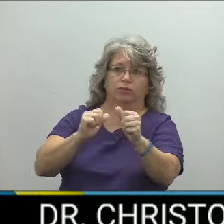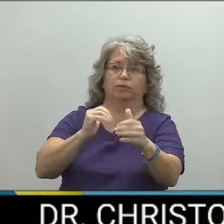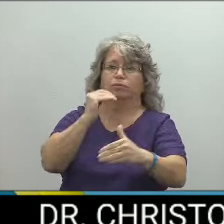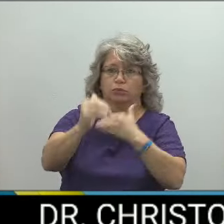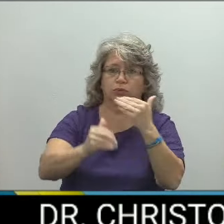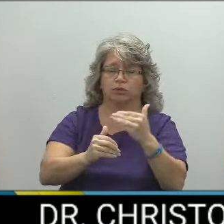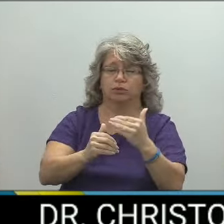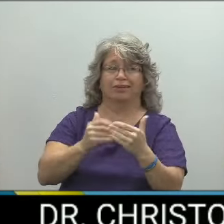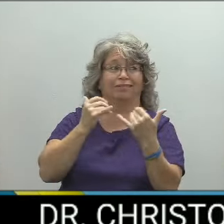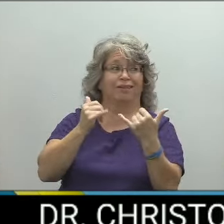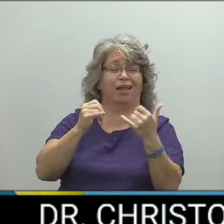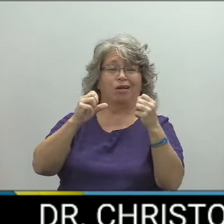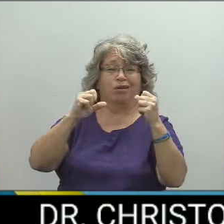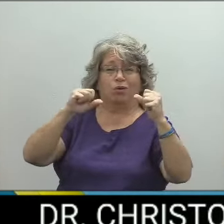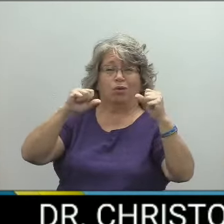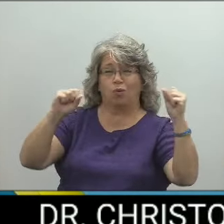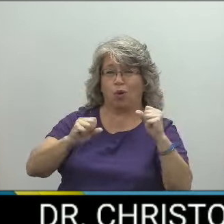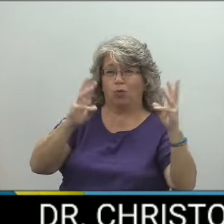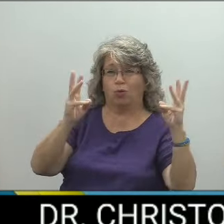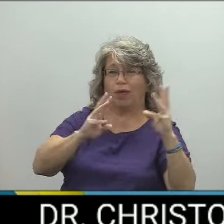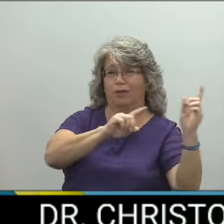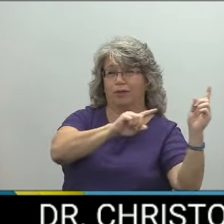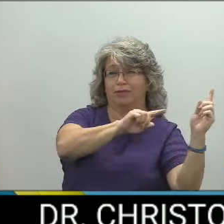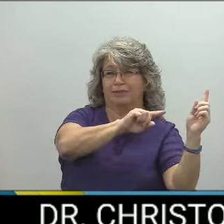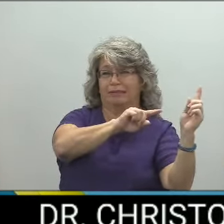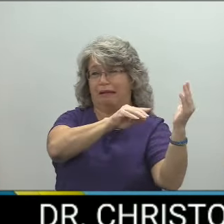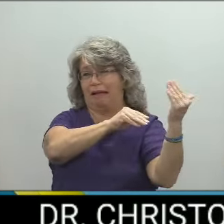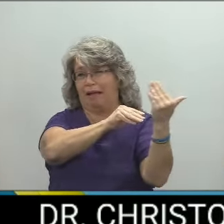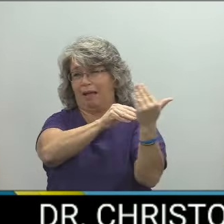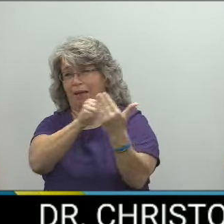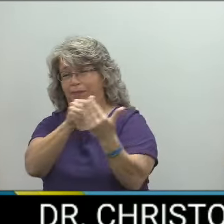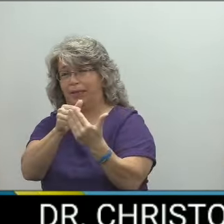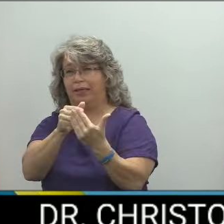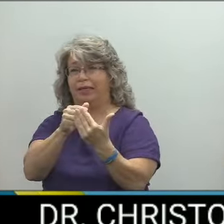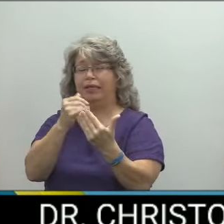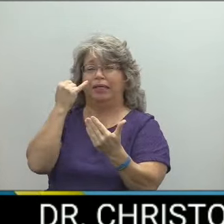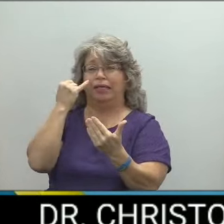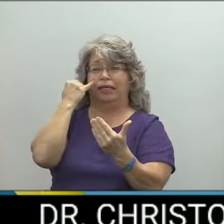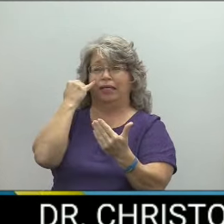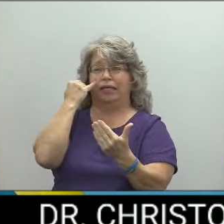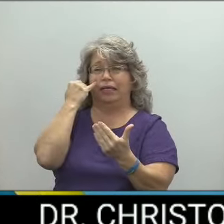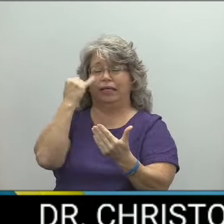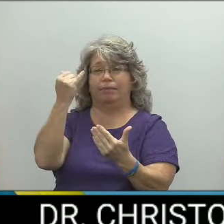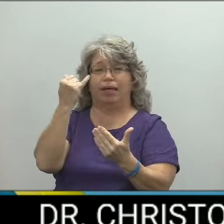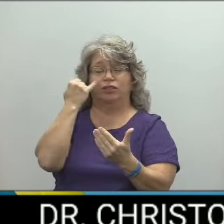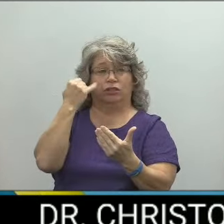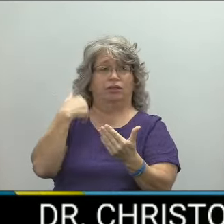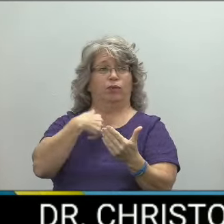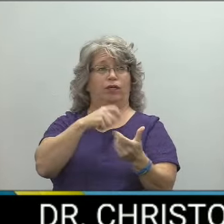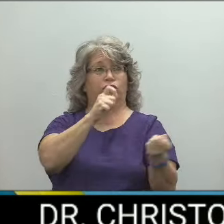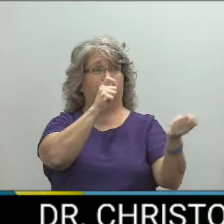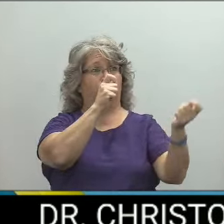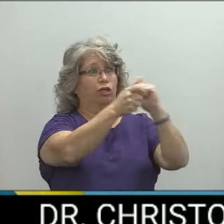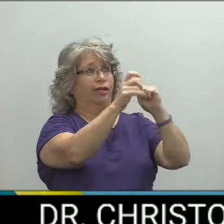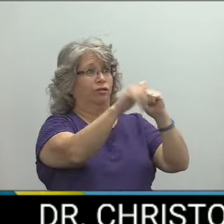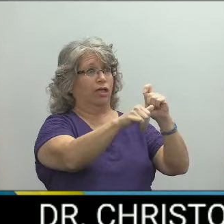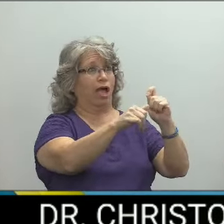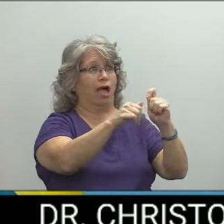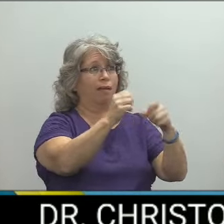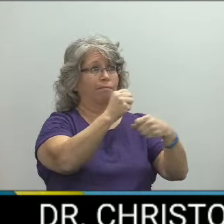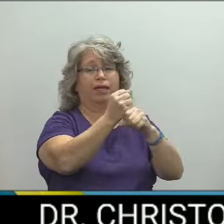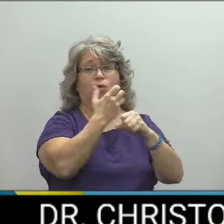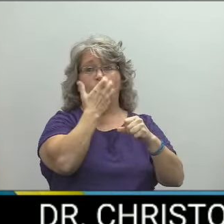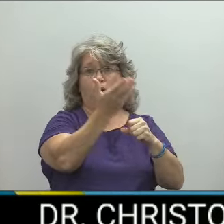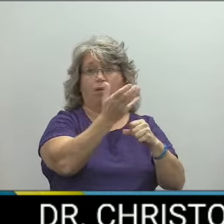that's coming our way, imagine if we did something, it would be warmer and not as cold. You would want to do that, right? Well, this is the same thing with